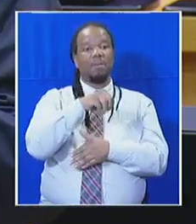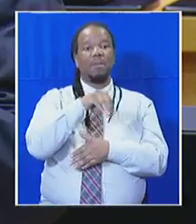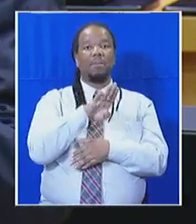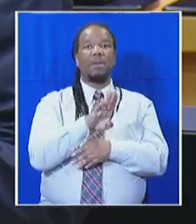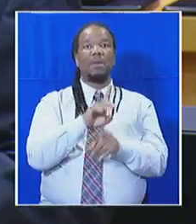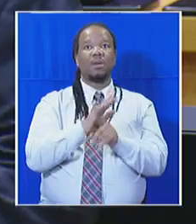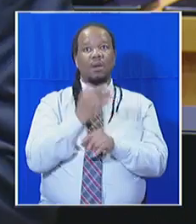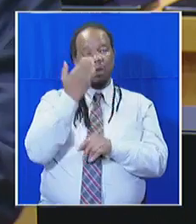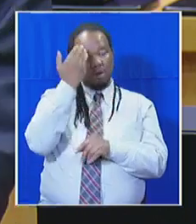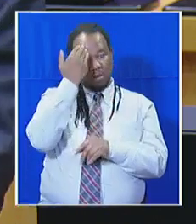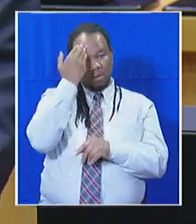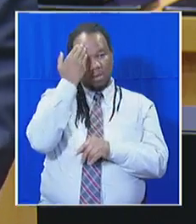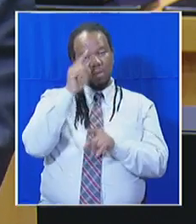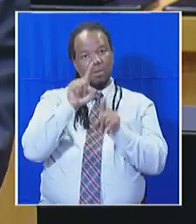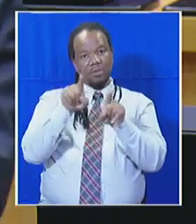Ngiyabazi oKhasim.